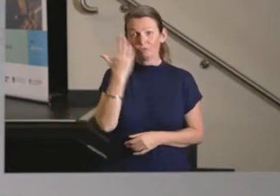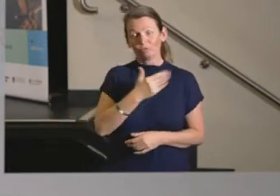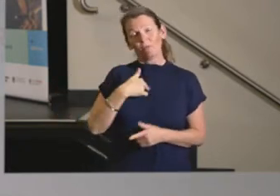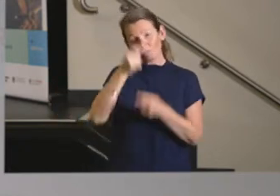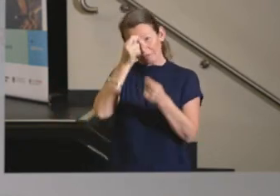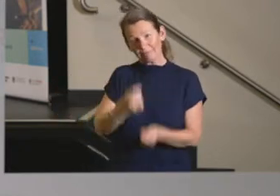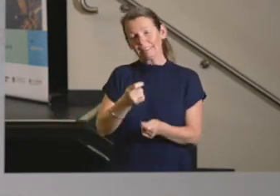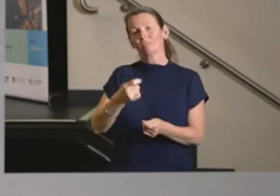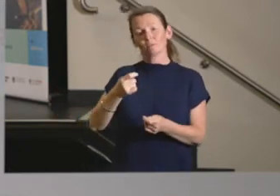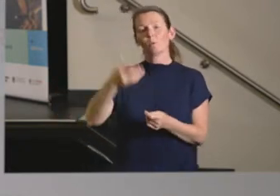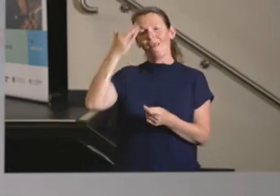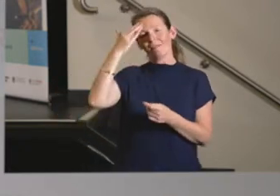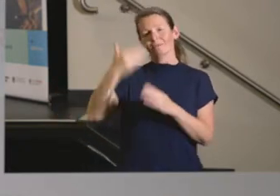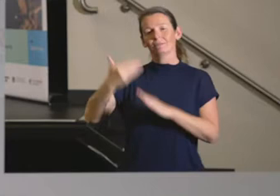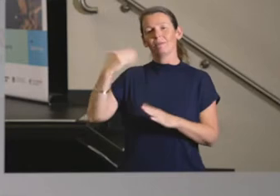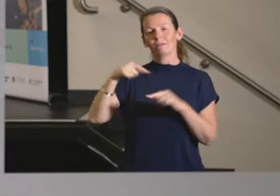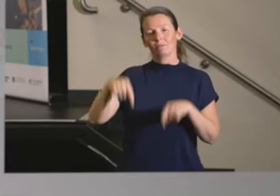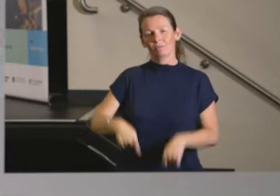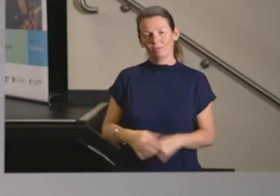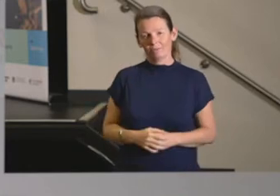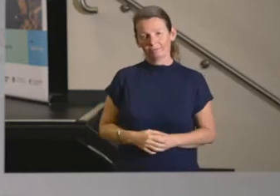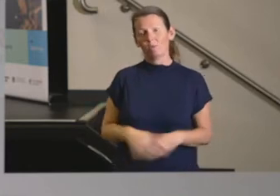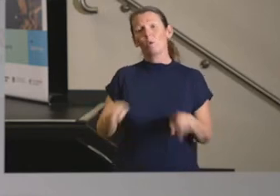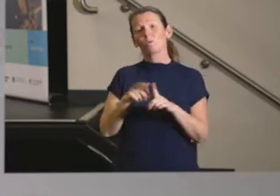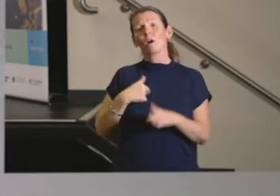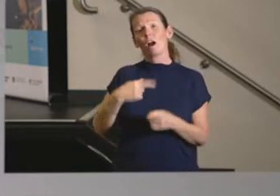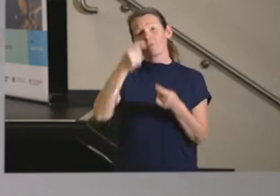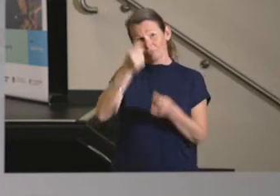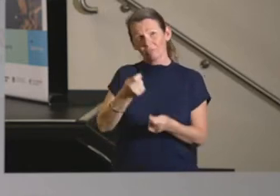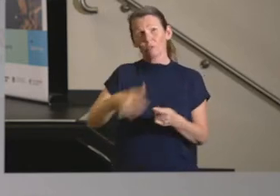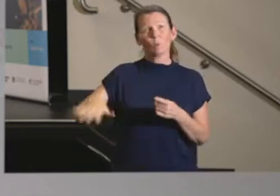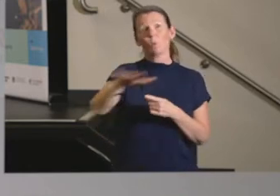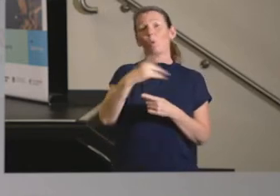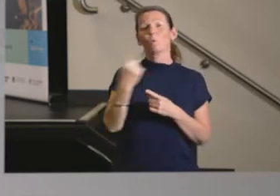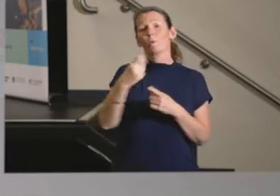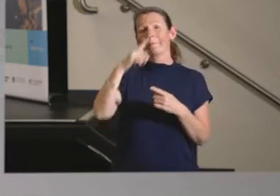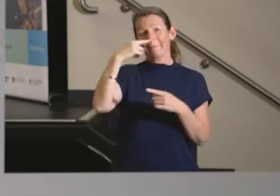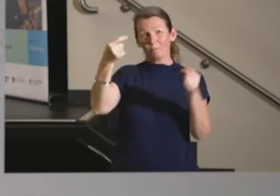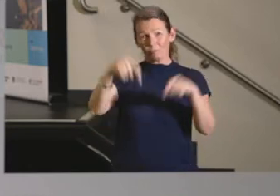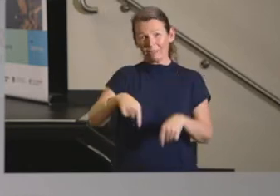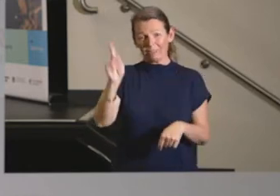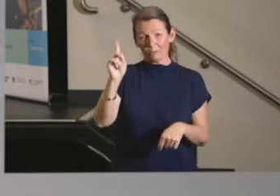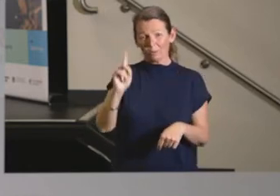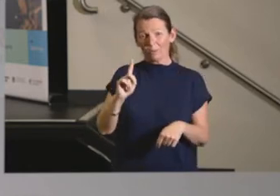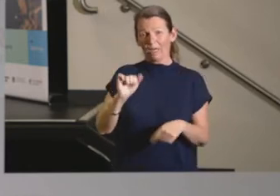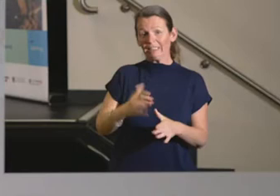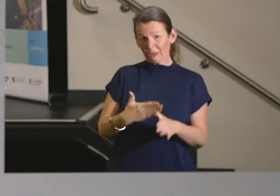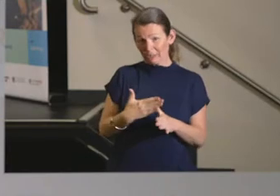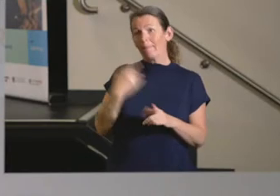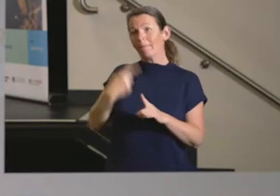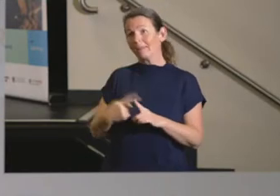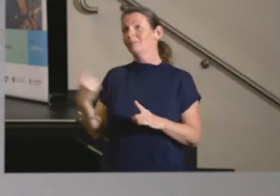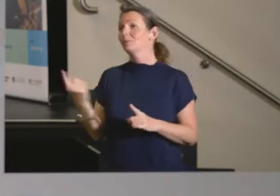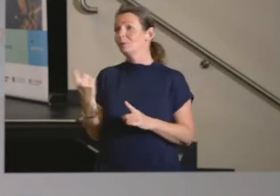respects to their elders past and present. I also pay my respects to all Indigenous people present here today, and also to all First Nations people who are